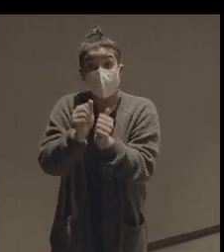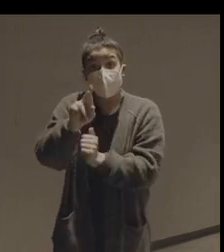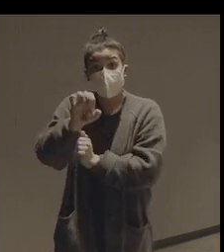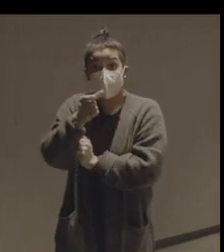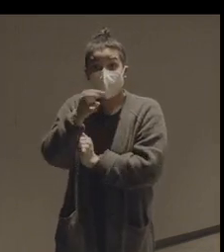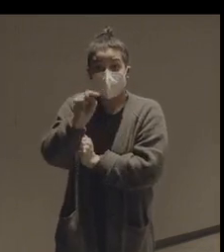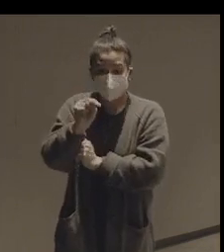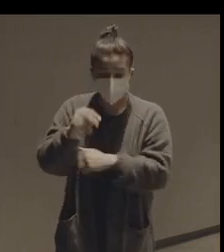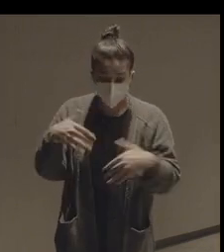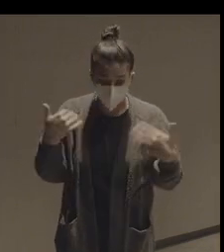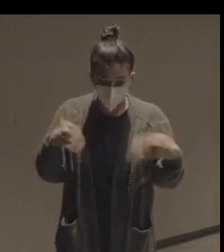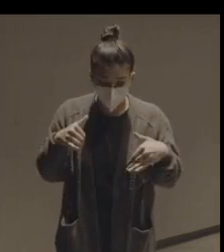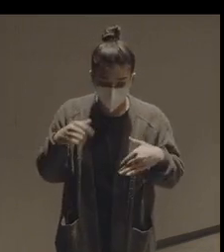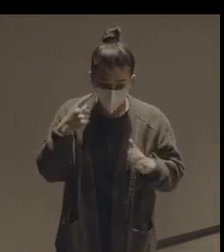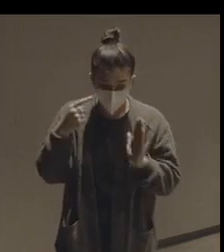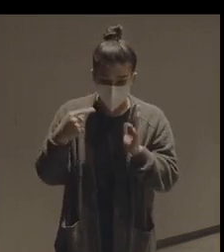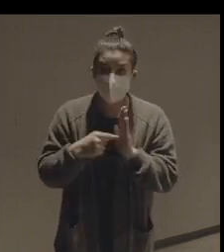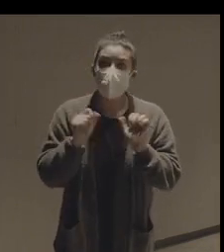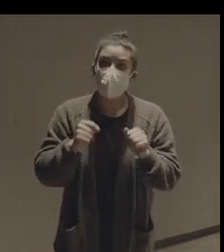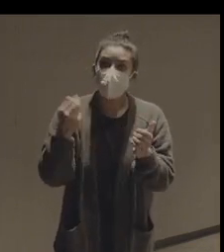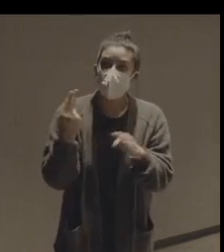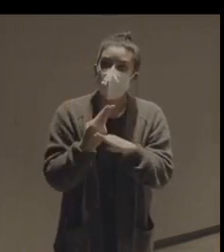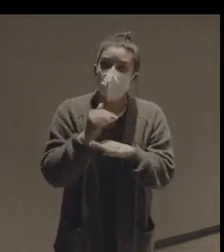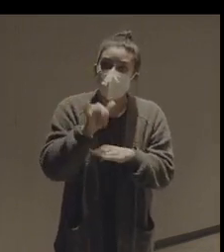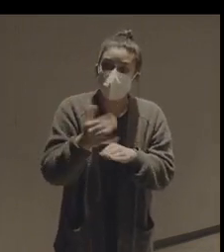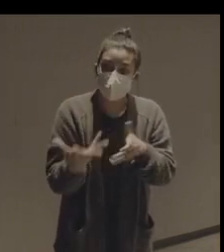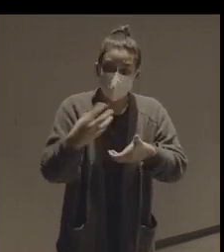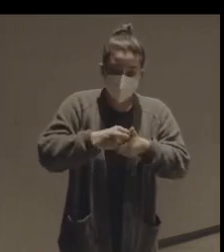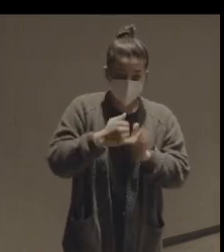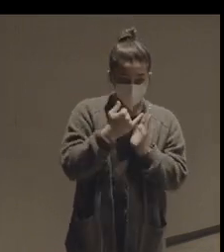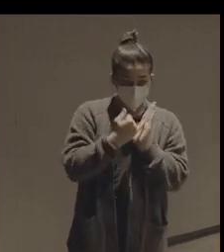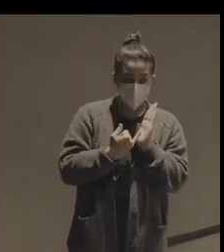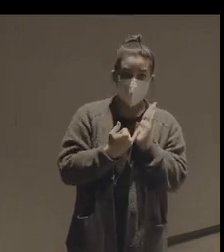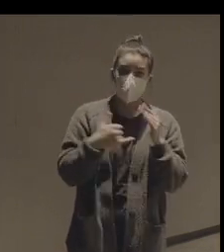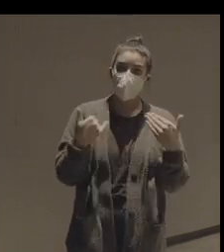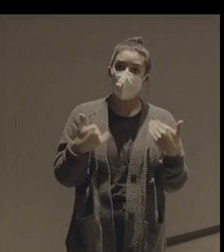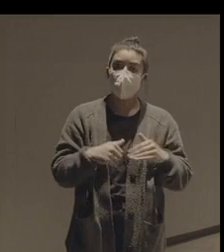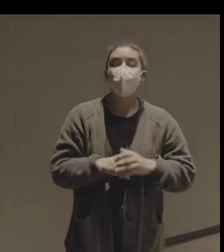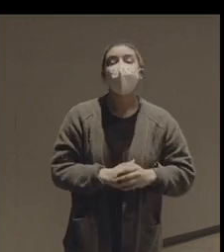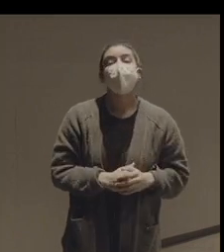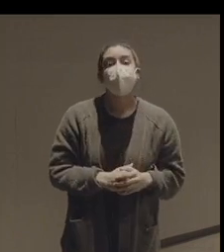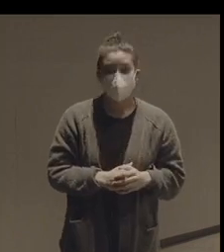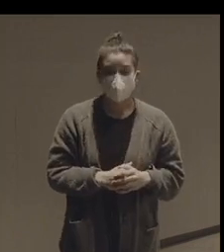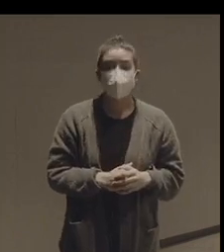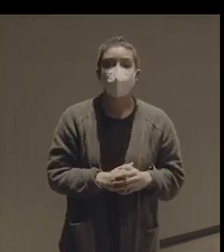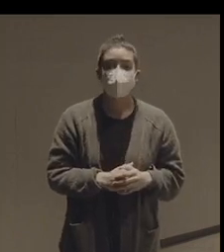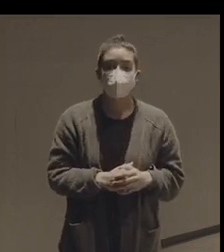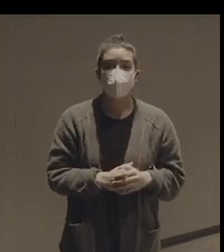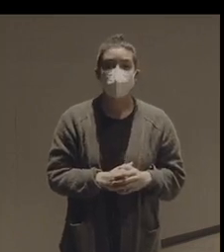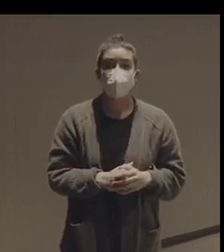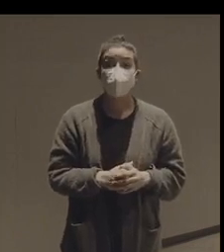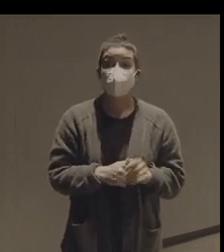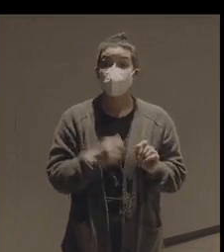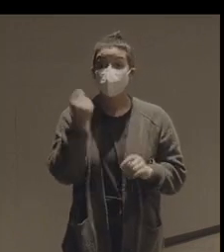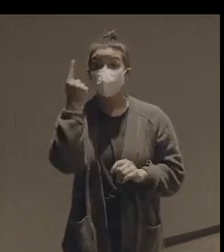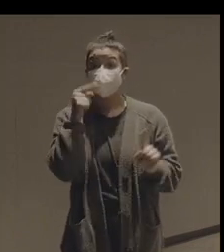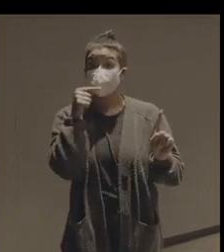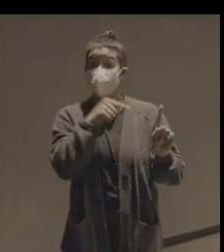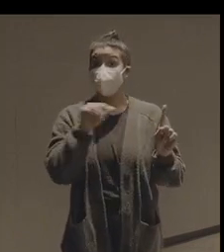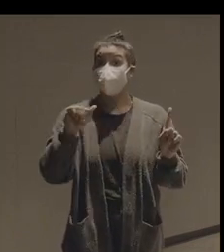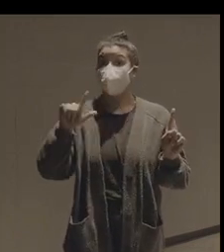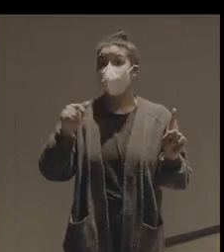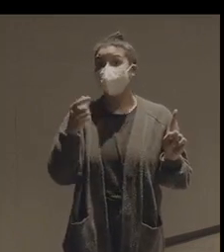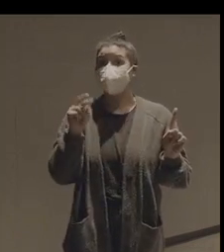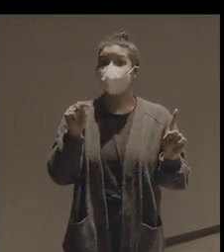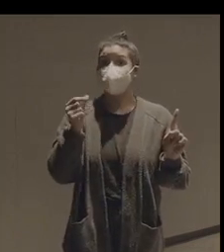returning a couple of decades later to continue to make more works in epoxy resin. Alexander, it's interesting to note, started as an architect before